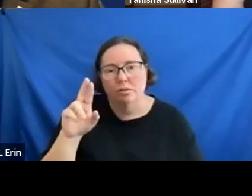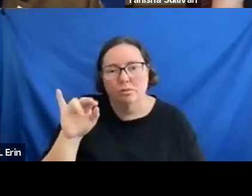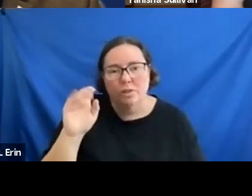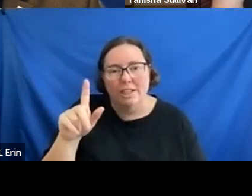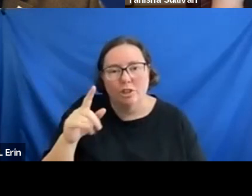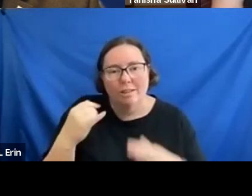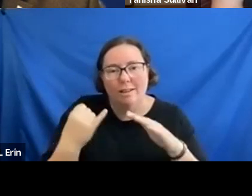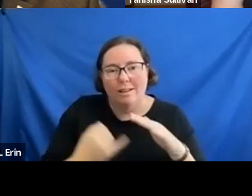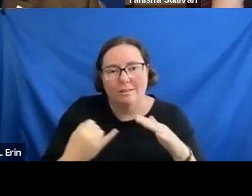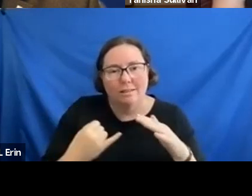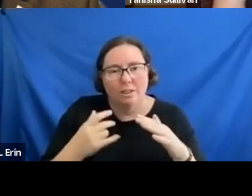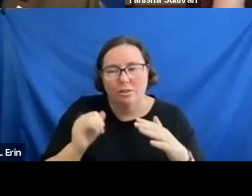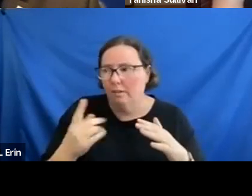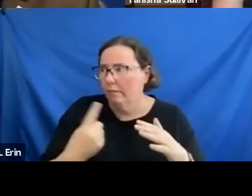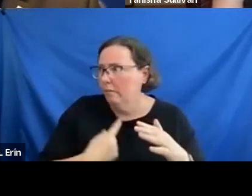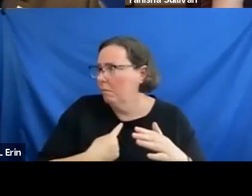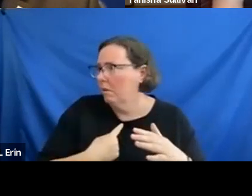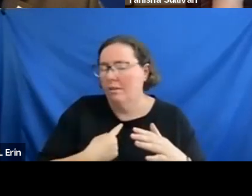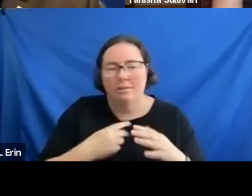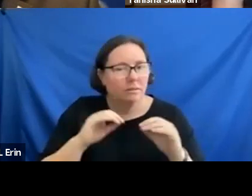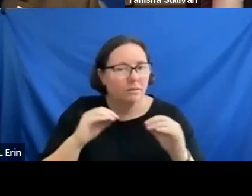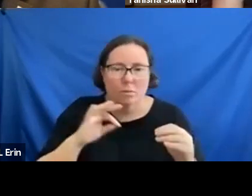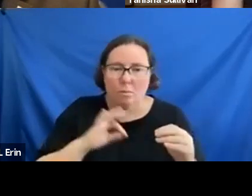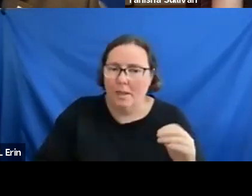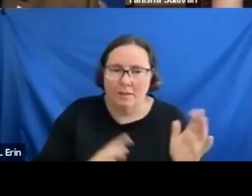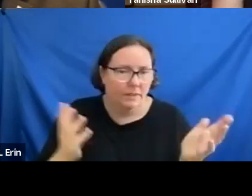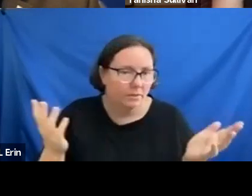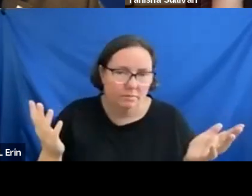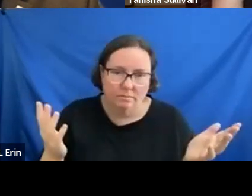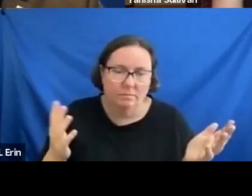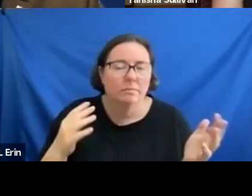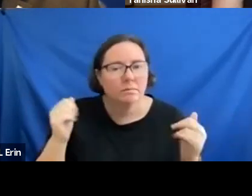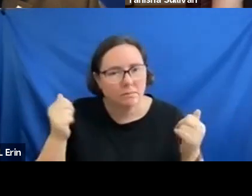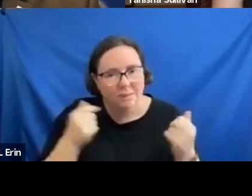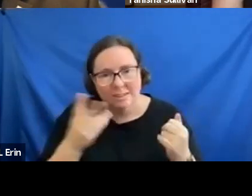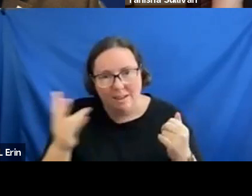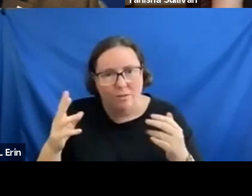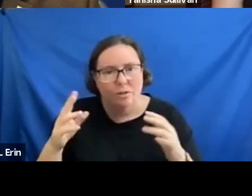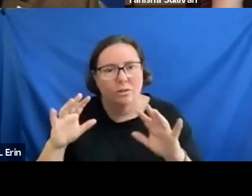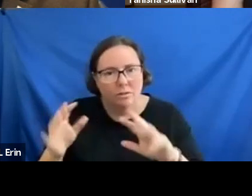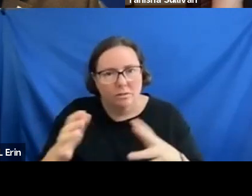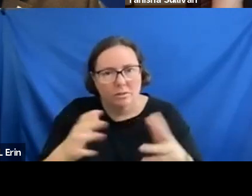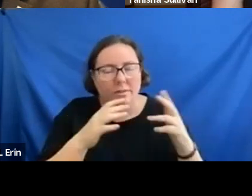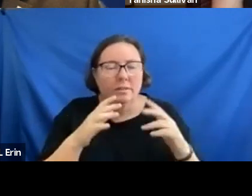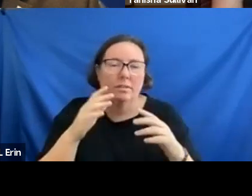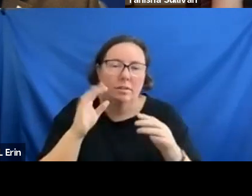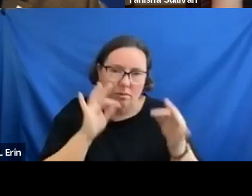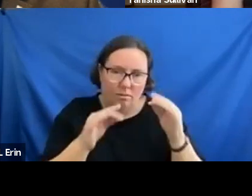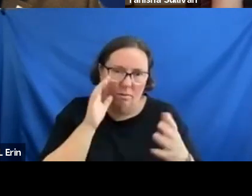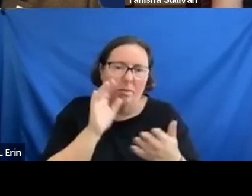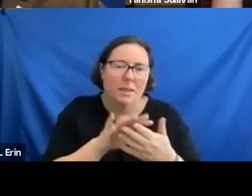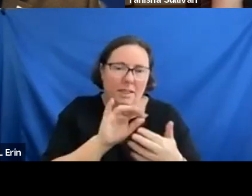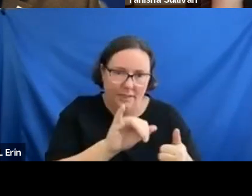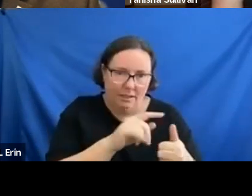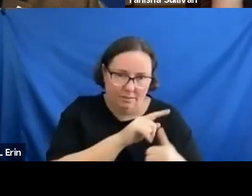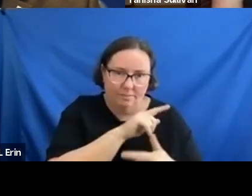no educational benefit that flows from it, right? So we know that the court believes in this form of diversity.